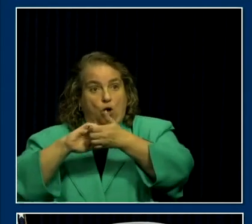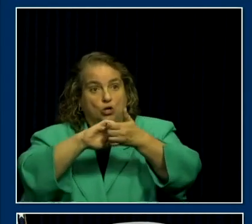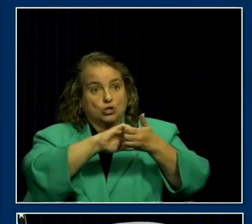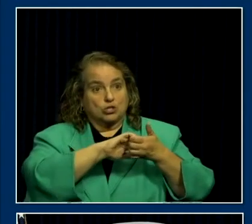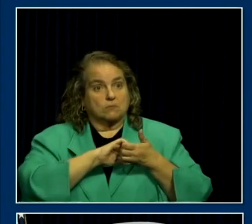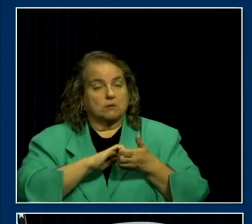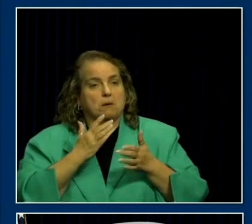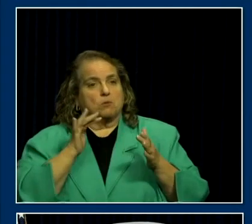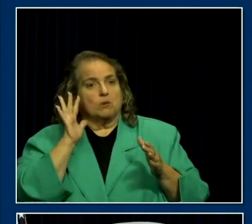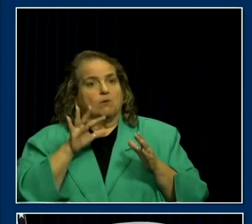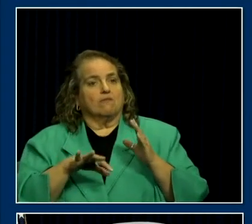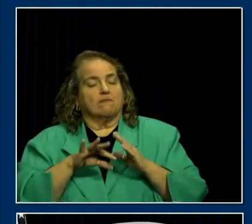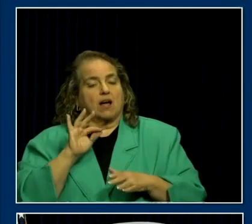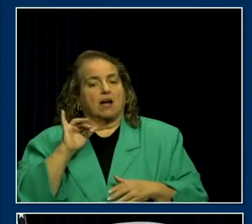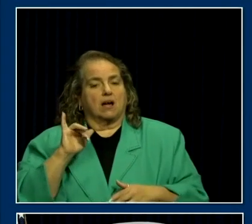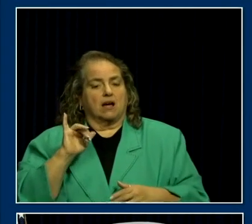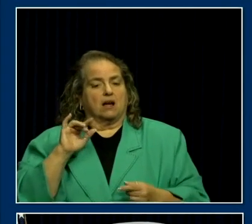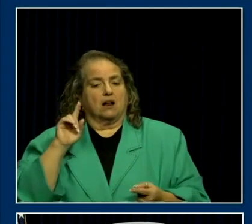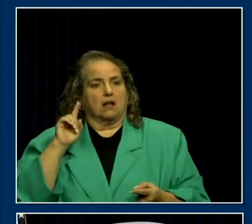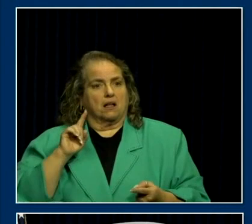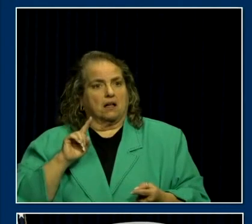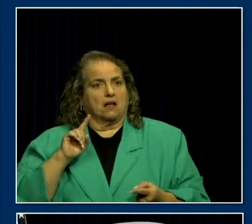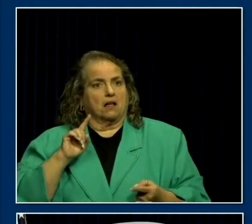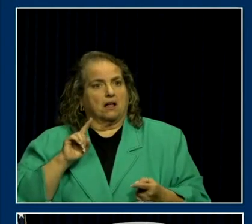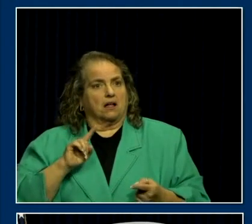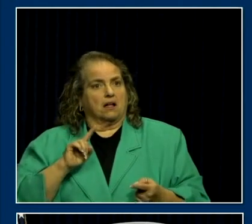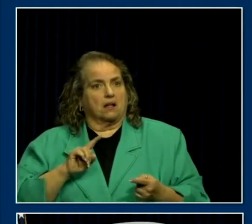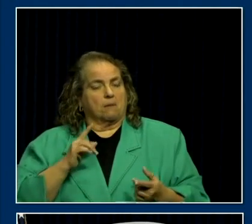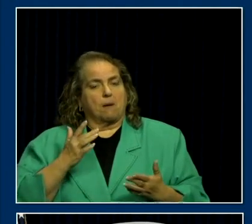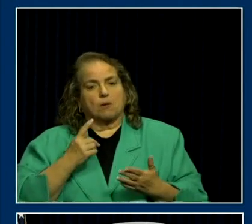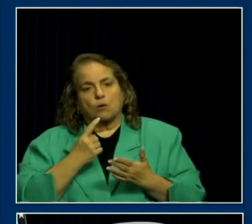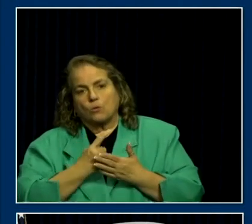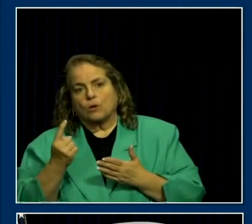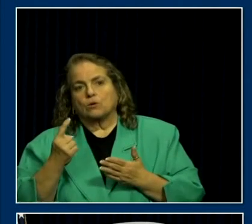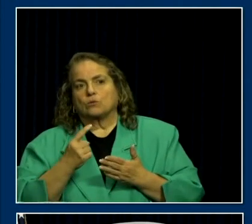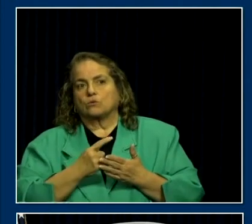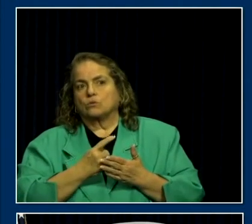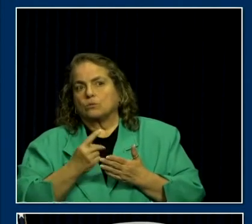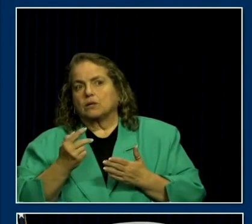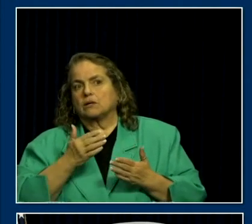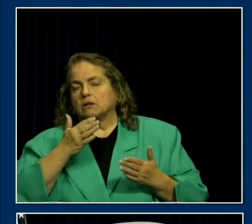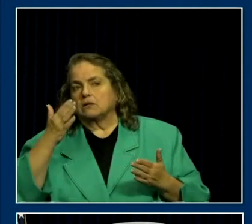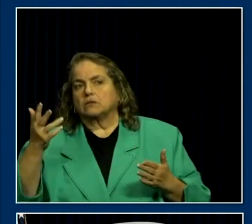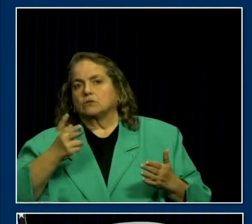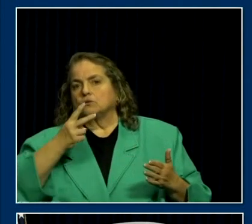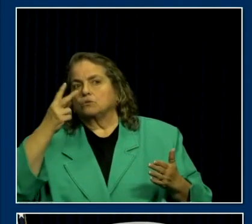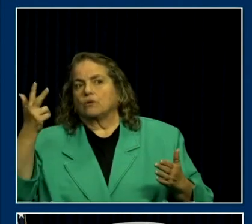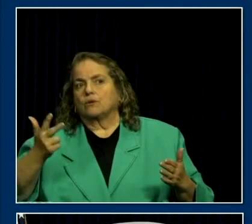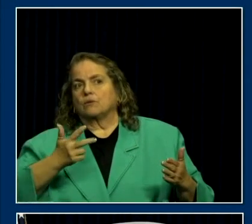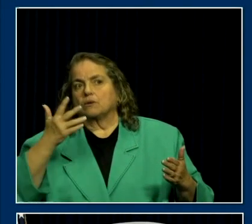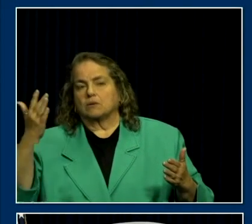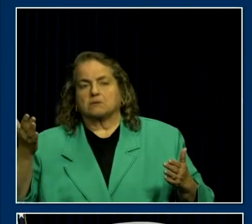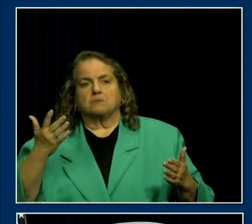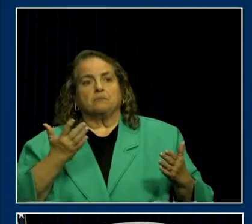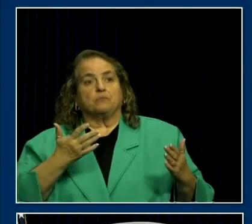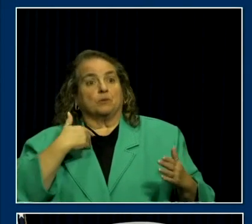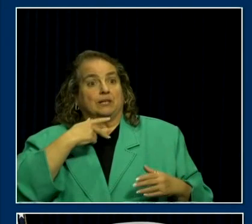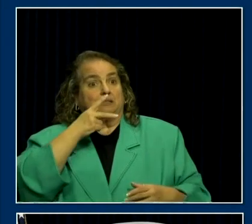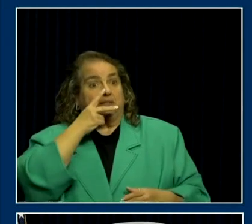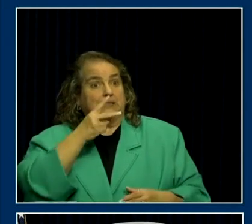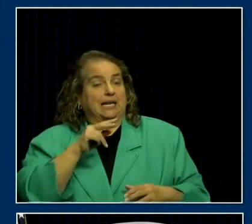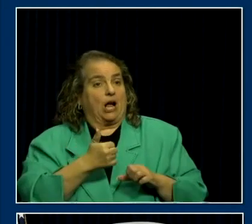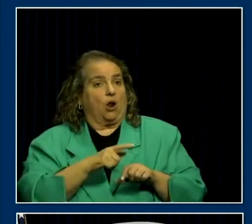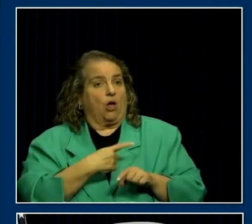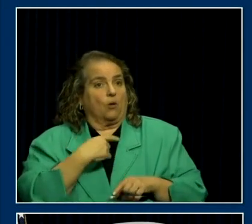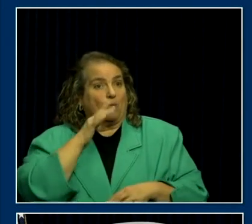where hopefully we will give or be able to give, you know, whether it's week to week, what we're seeing right now, and maybe at some point how